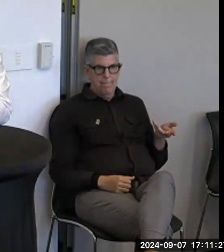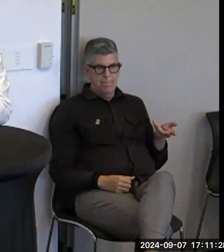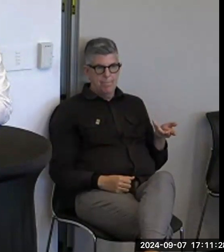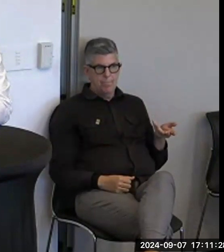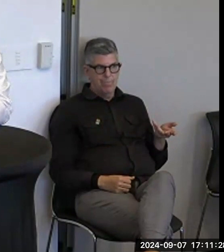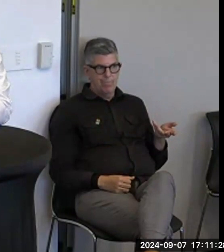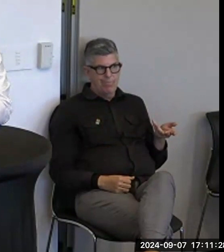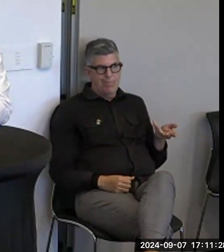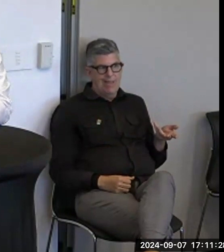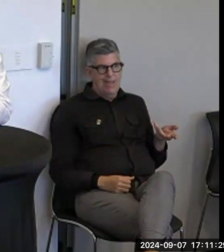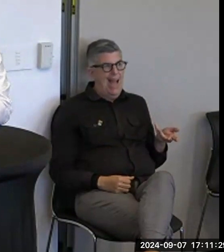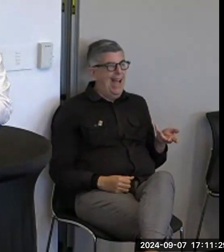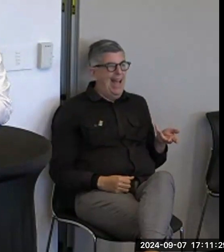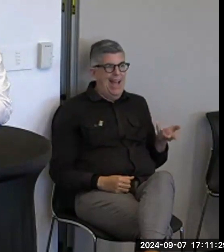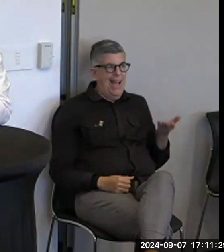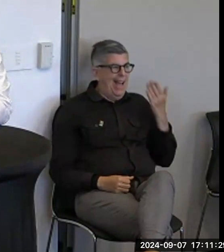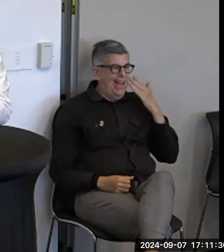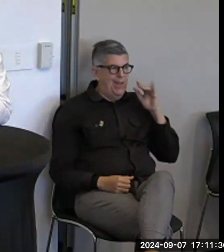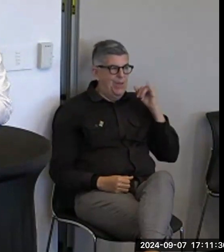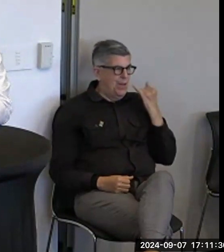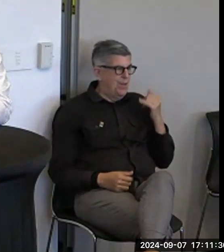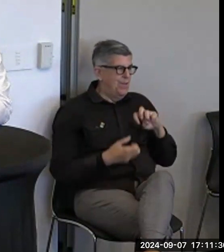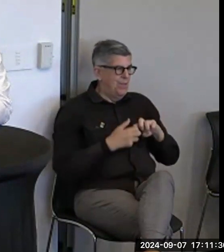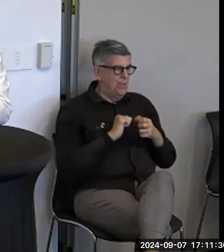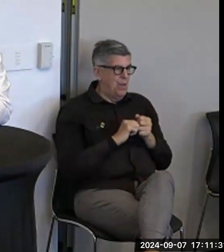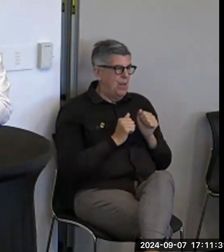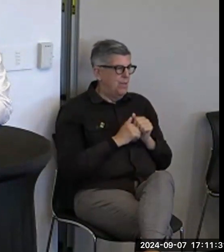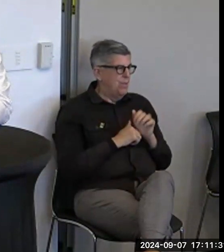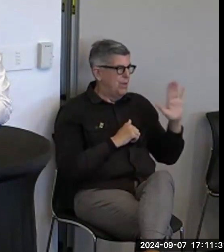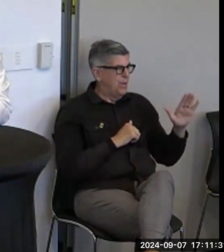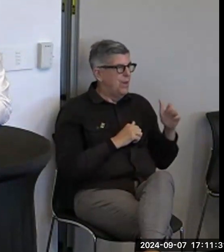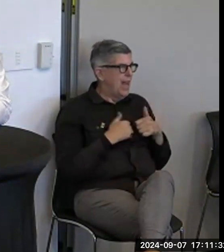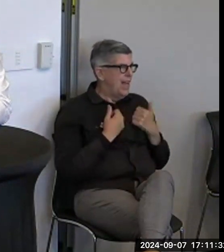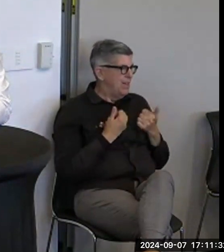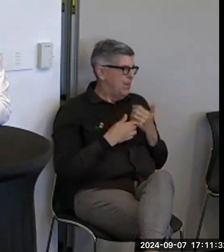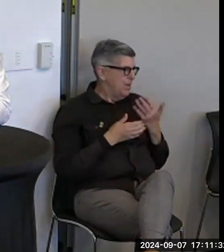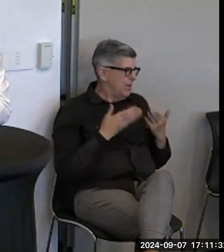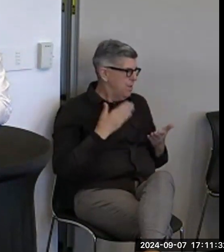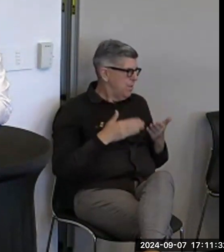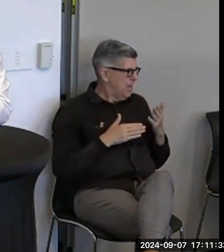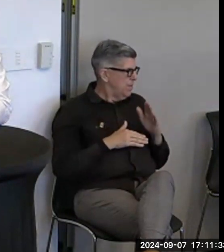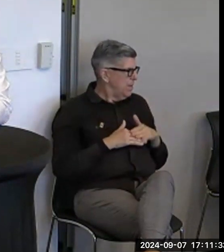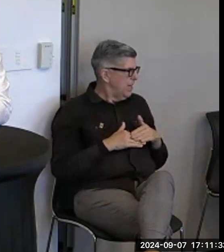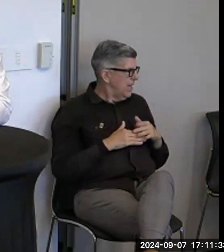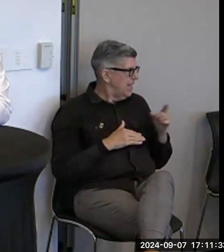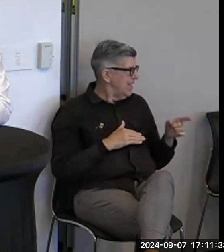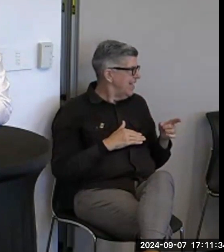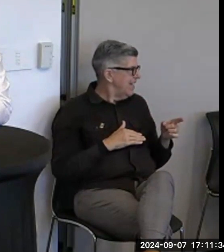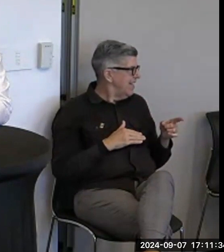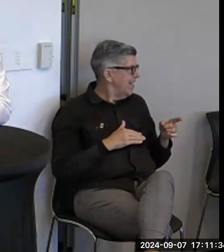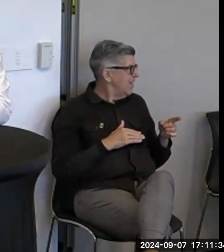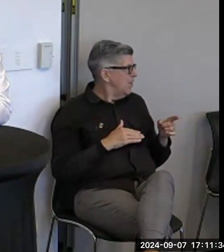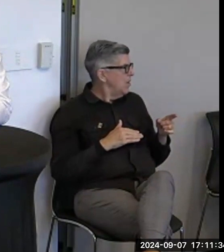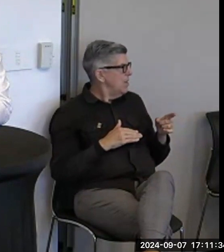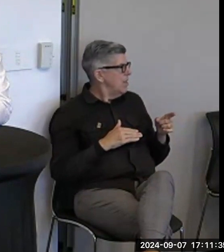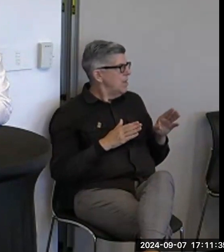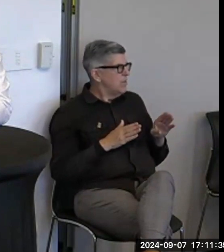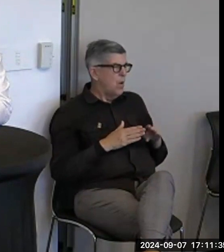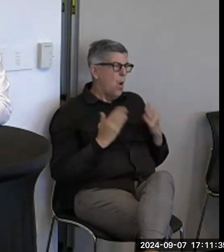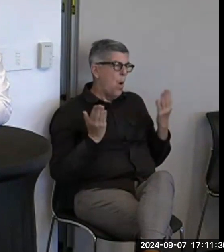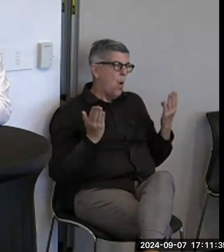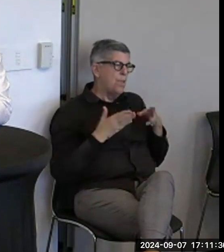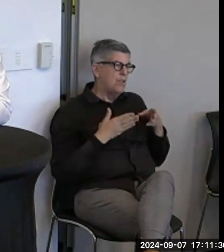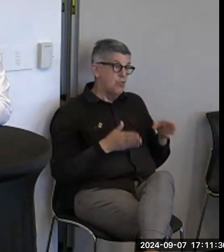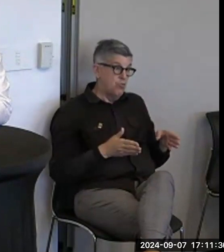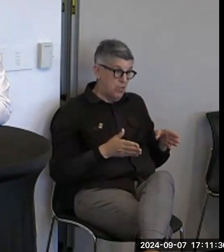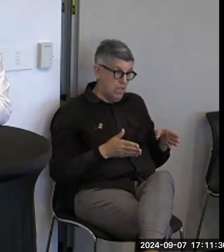I don't know if there was an issue with your address, it's probably on Google's side. So OpenStreetMaps is it hosted by Google?